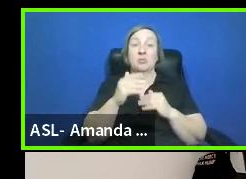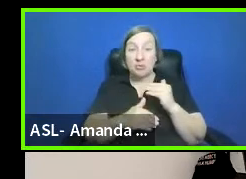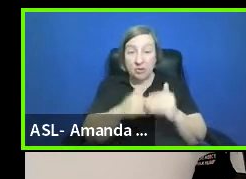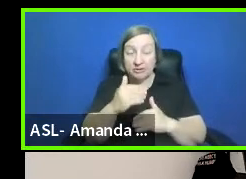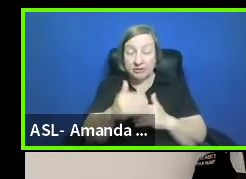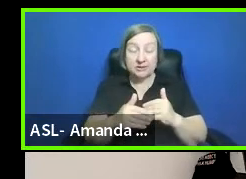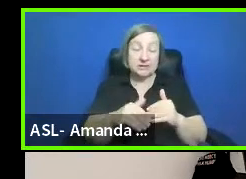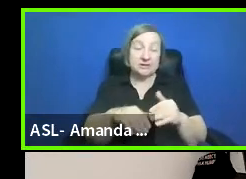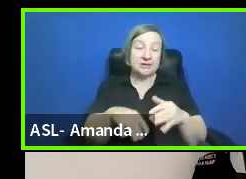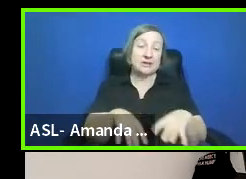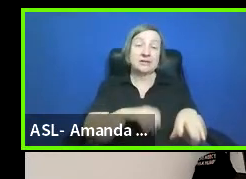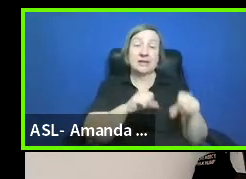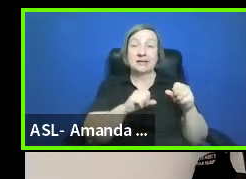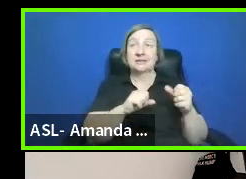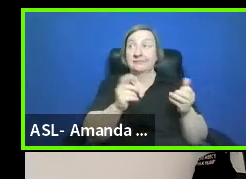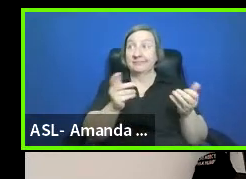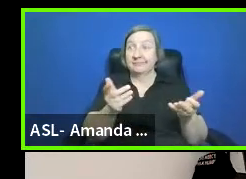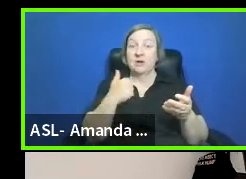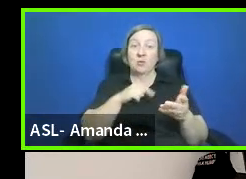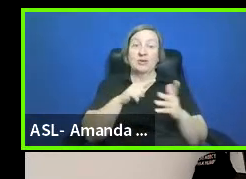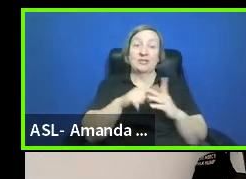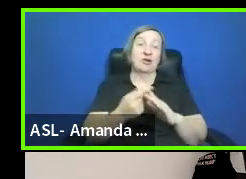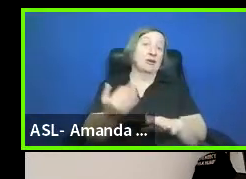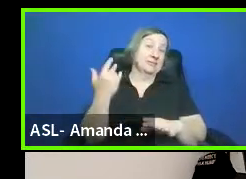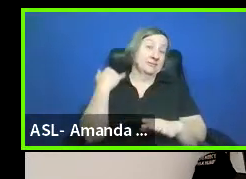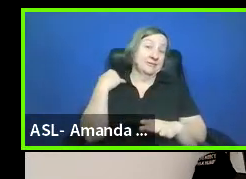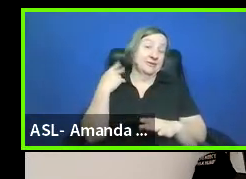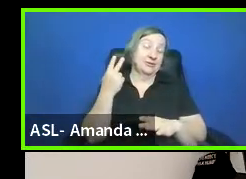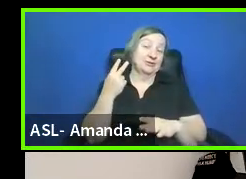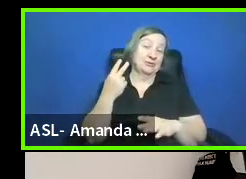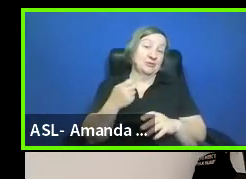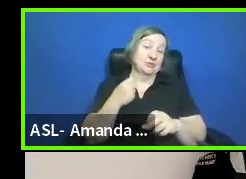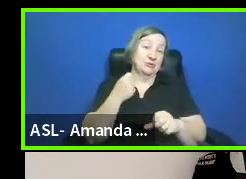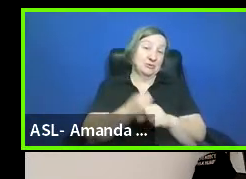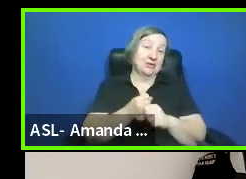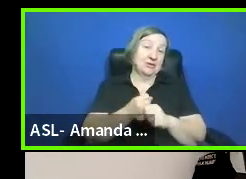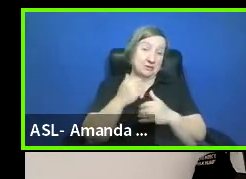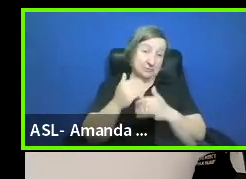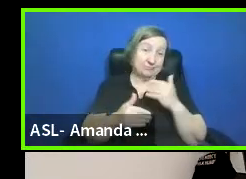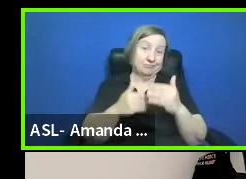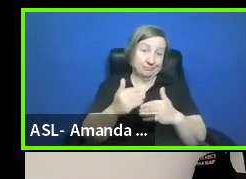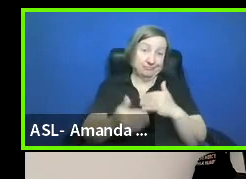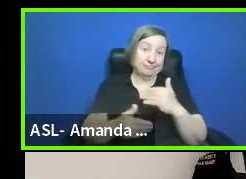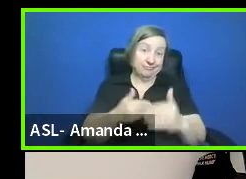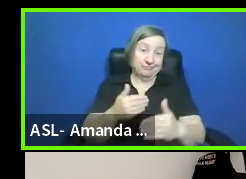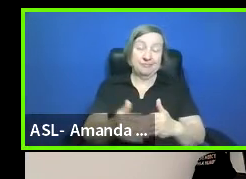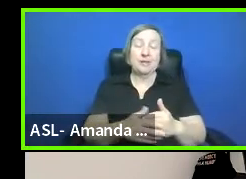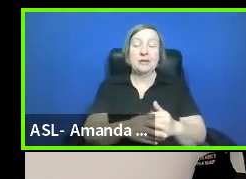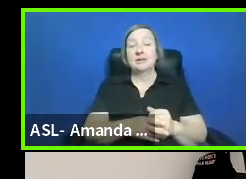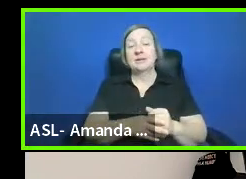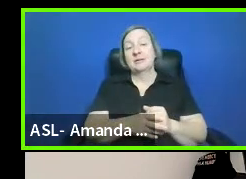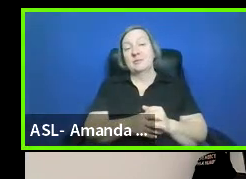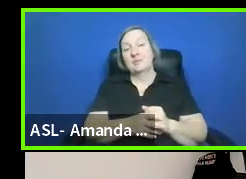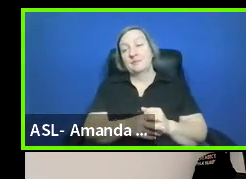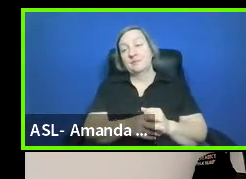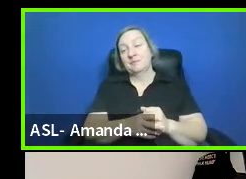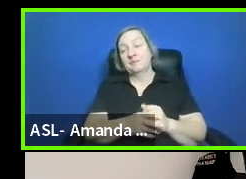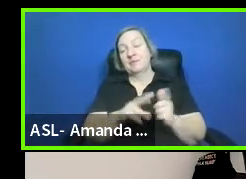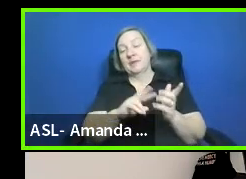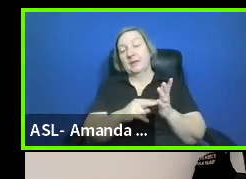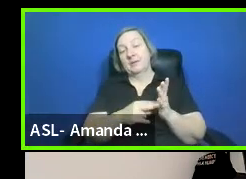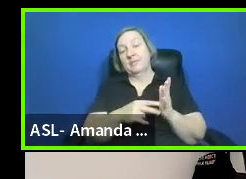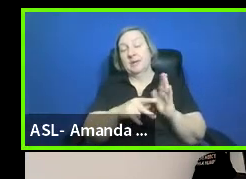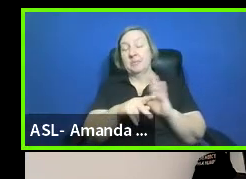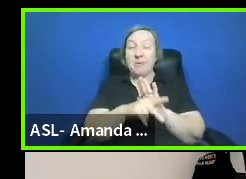takes, we started a while ago, 2 years to work through, you're exposed to potential policy